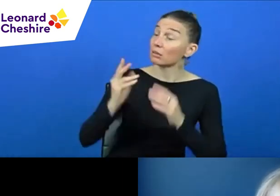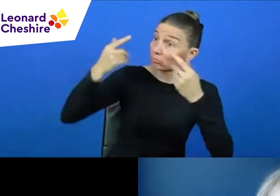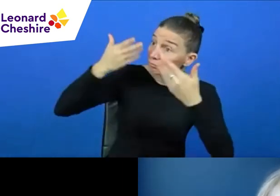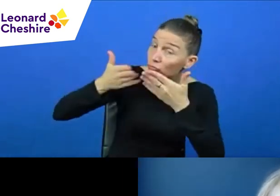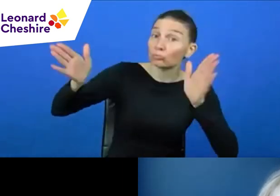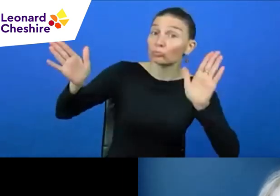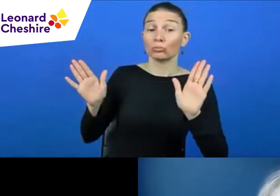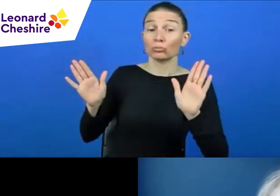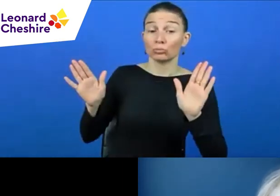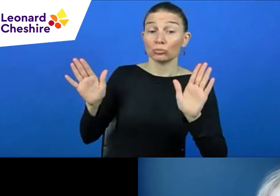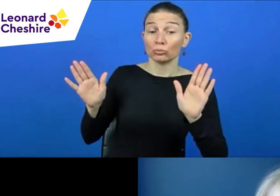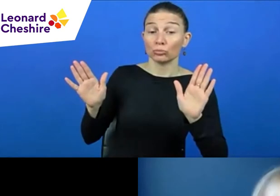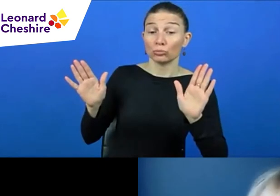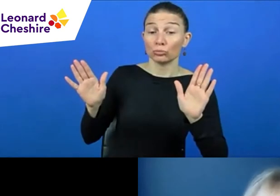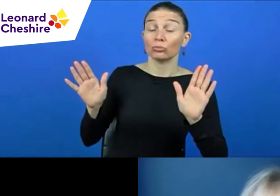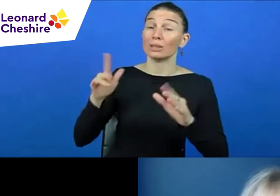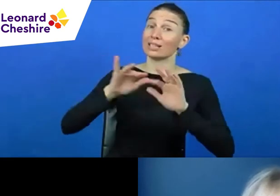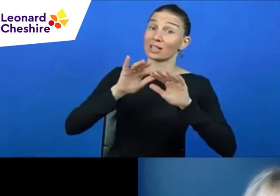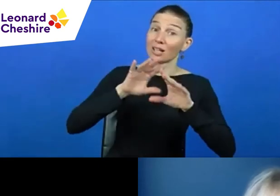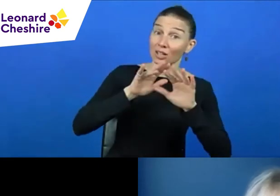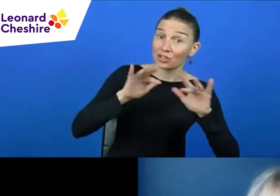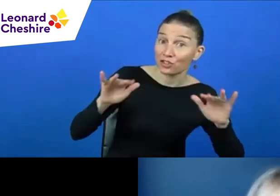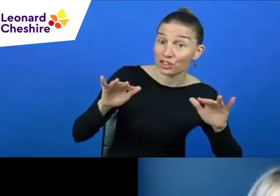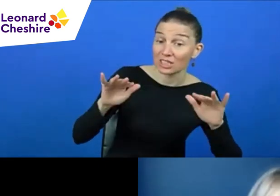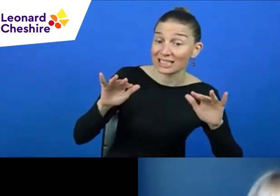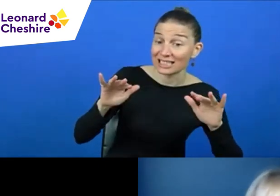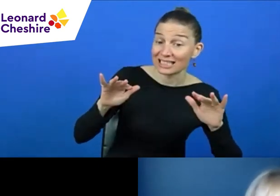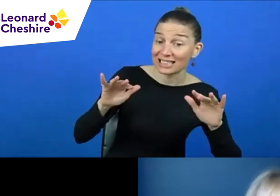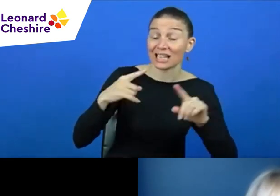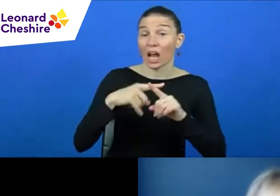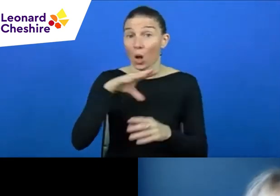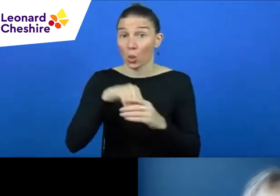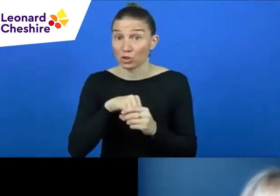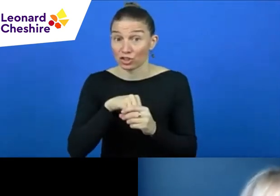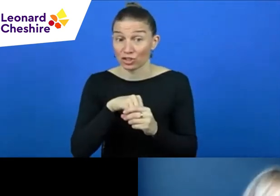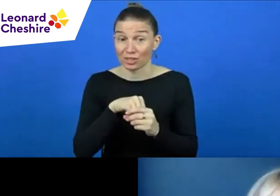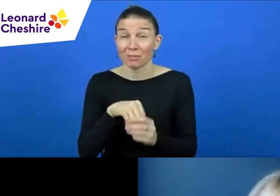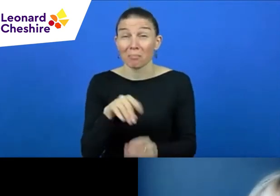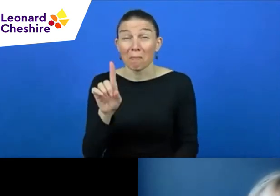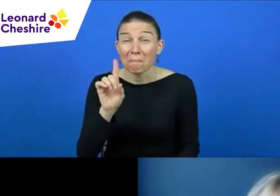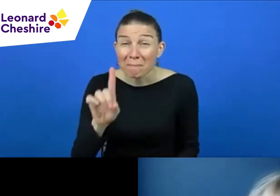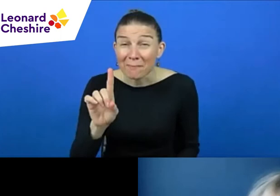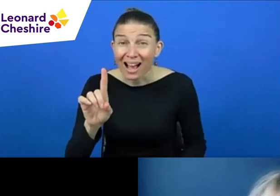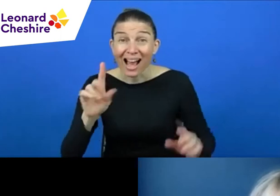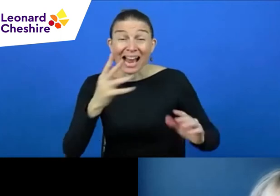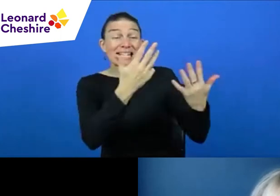only 4% consider disability. So that's the stat you're talking about, Steve. That is an inclusion delusion. And just in